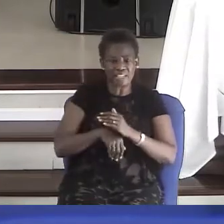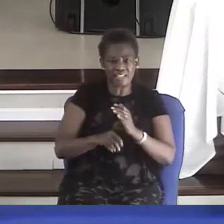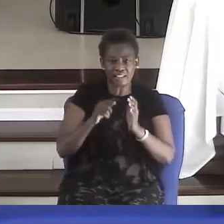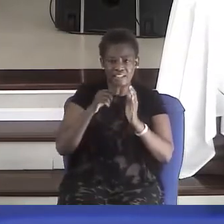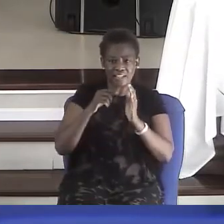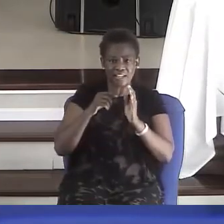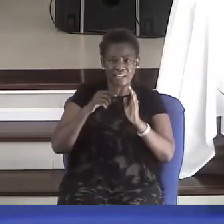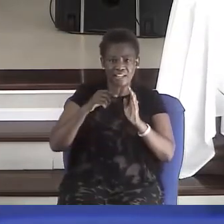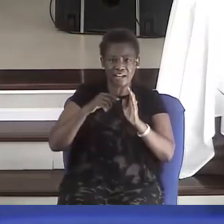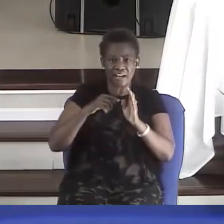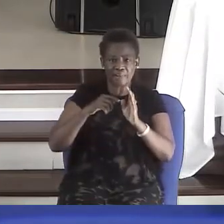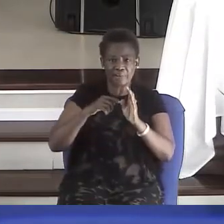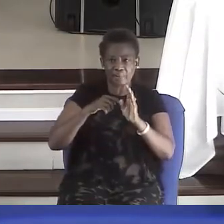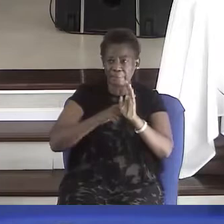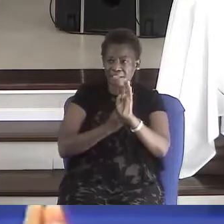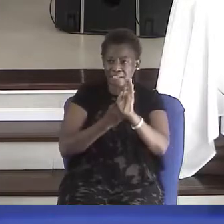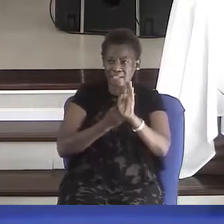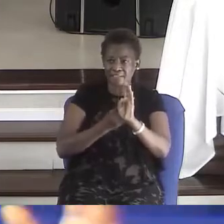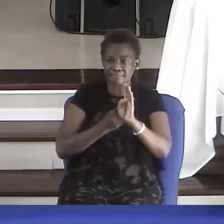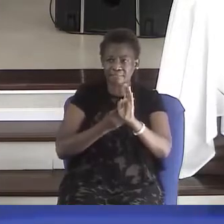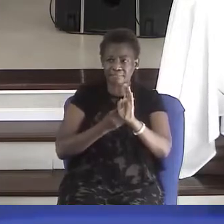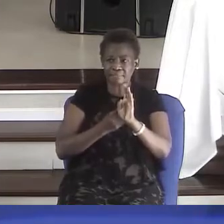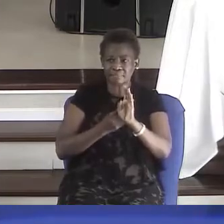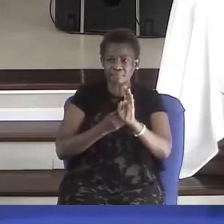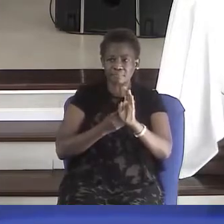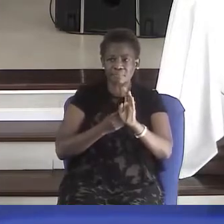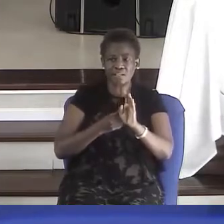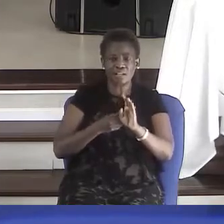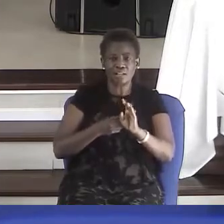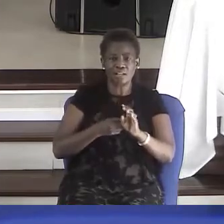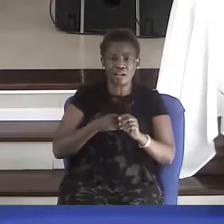So 1 John and 1 John